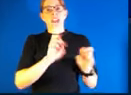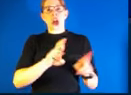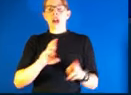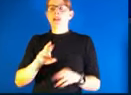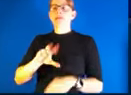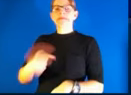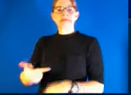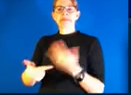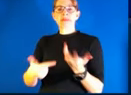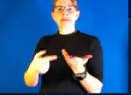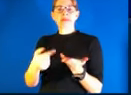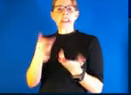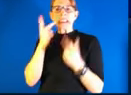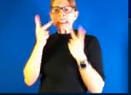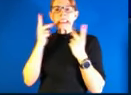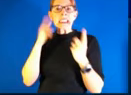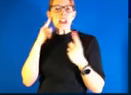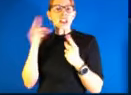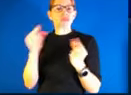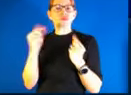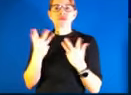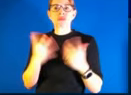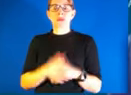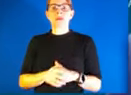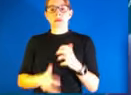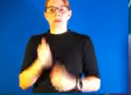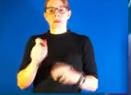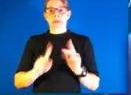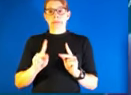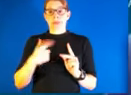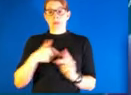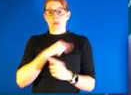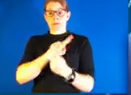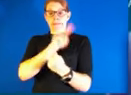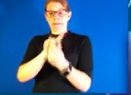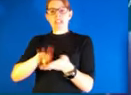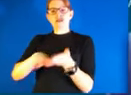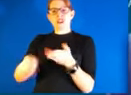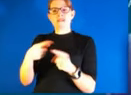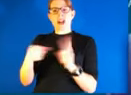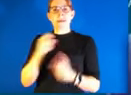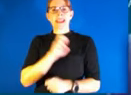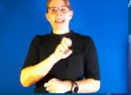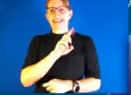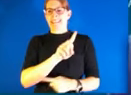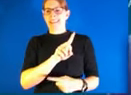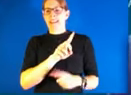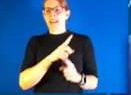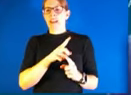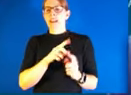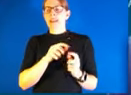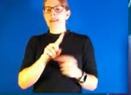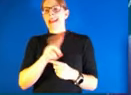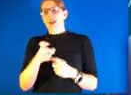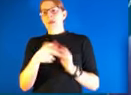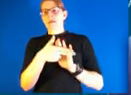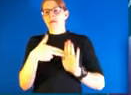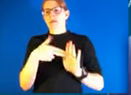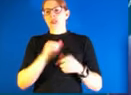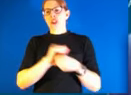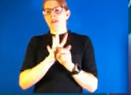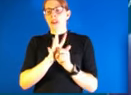hearing? Yeah, I mean, most of the folks that we see that are discharged from the ED with diagnosis of COVID or concern